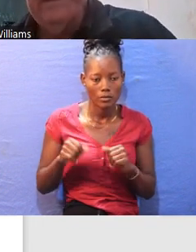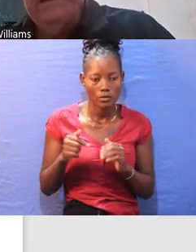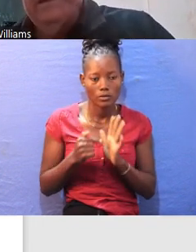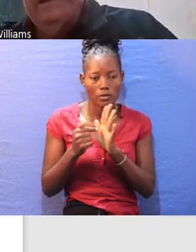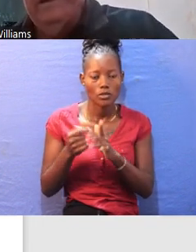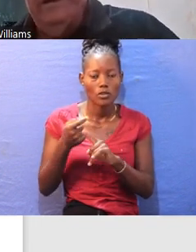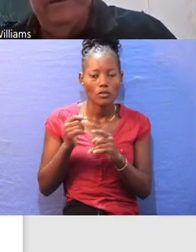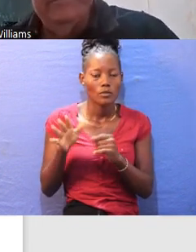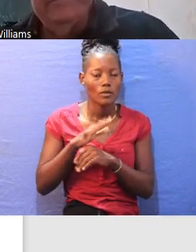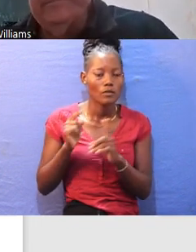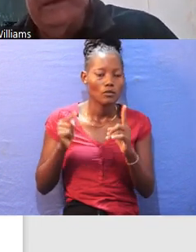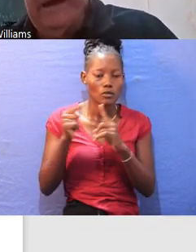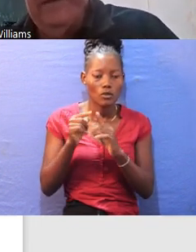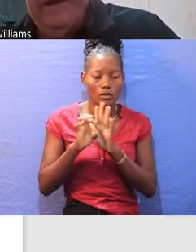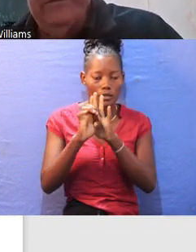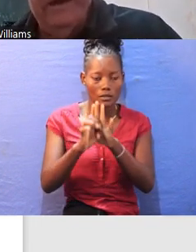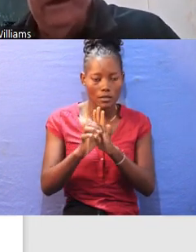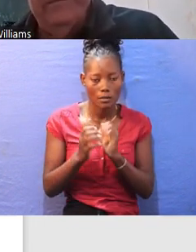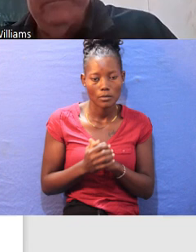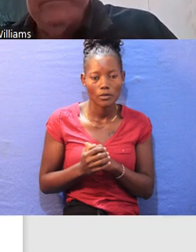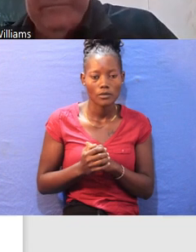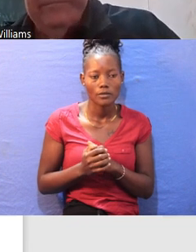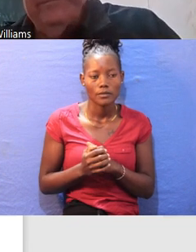example, I've had